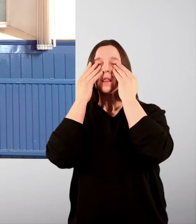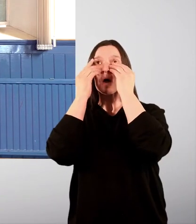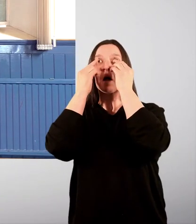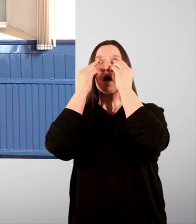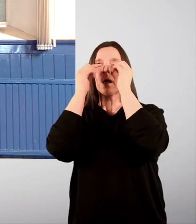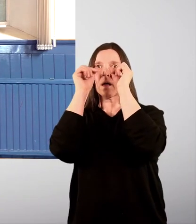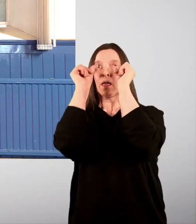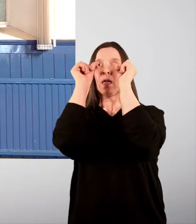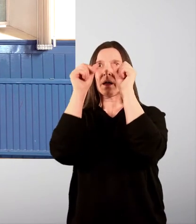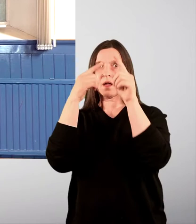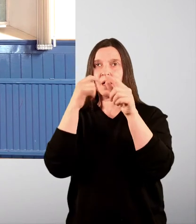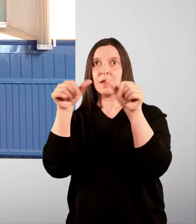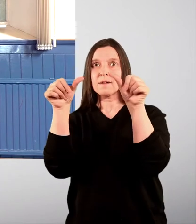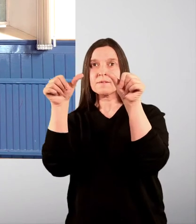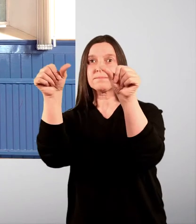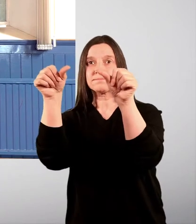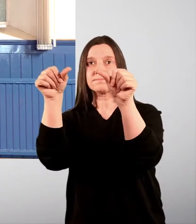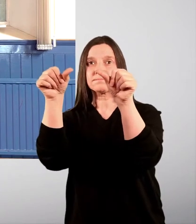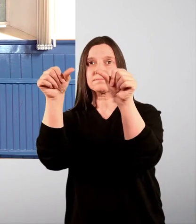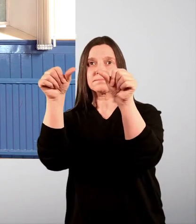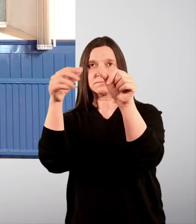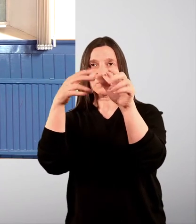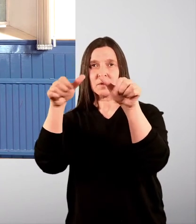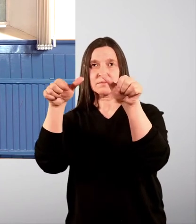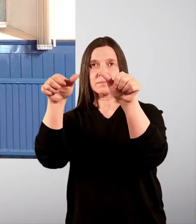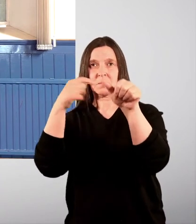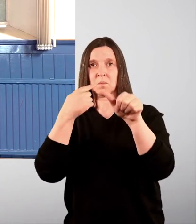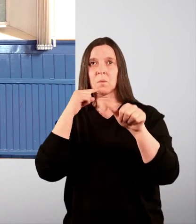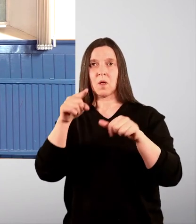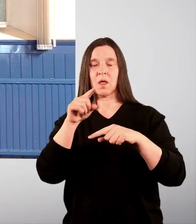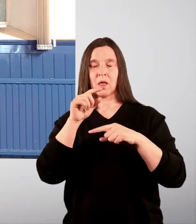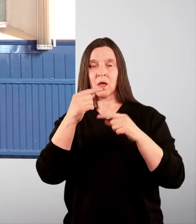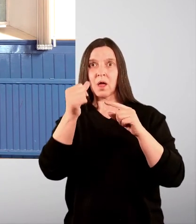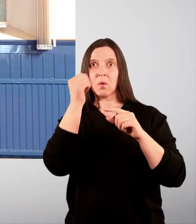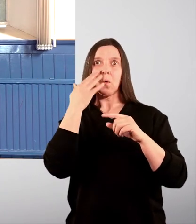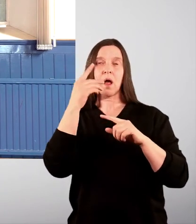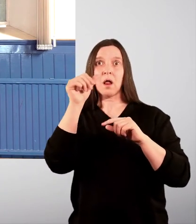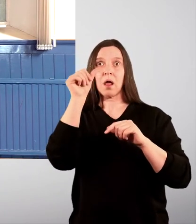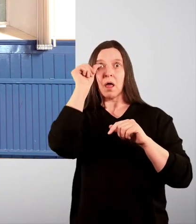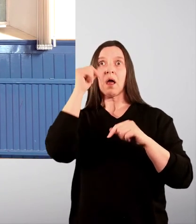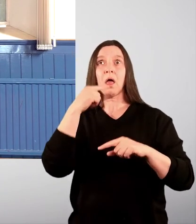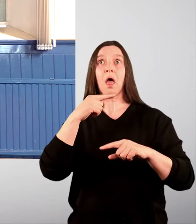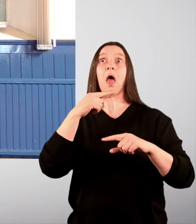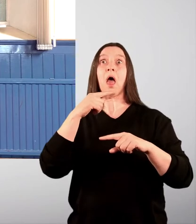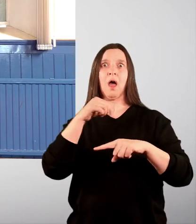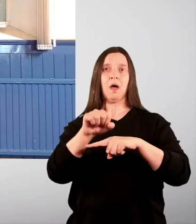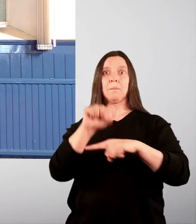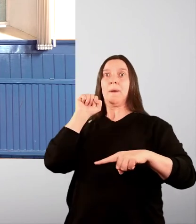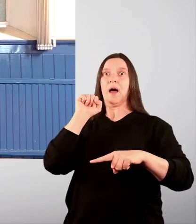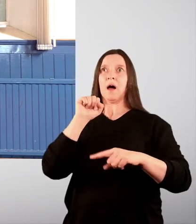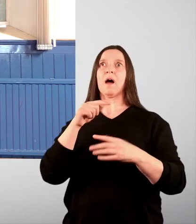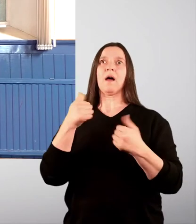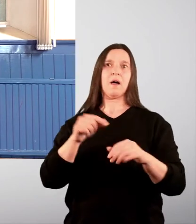thumbs, find the eye sockets, and you'll find that your thumbs will fall into them quite easy, and you push your thumbs into the eyeball